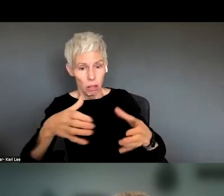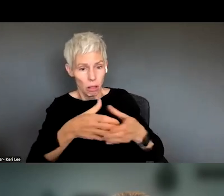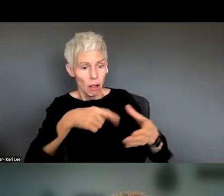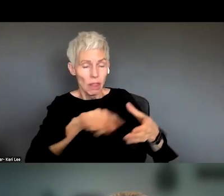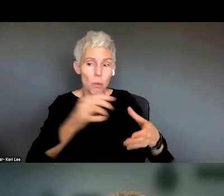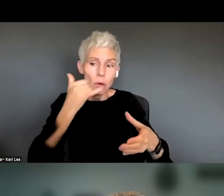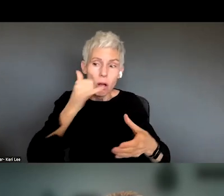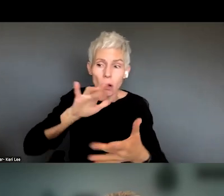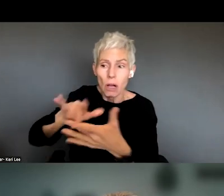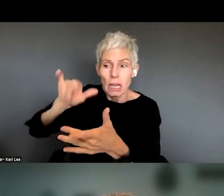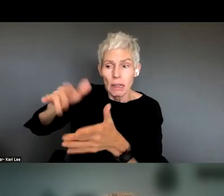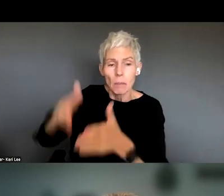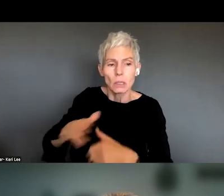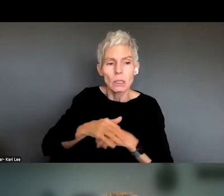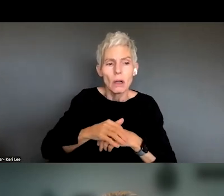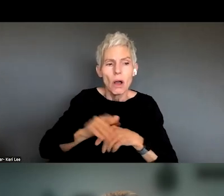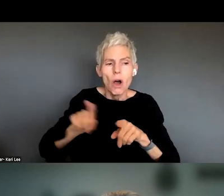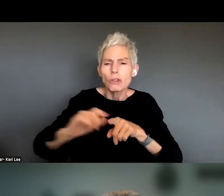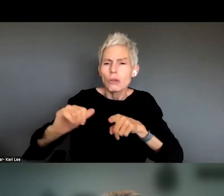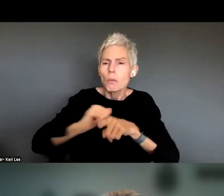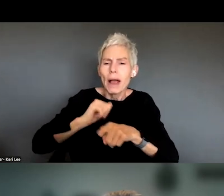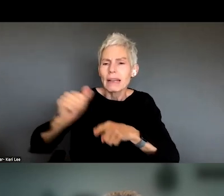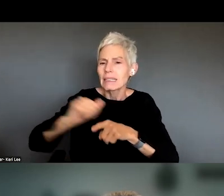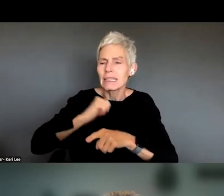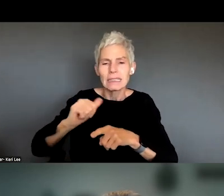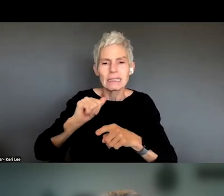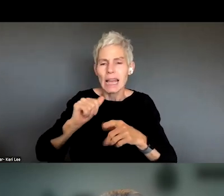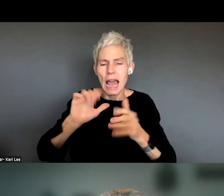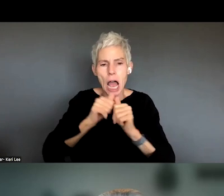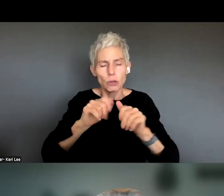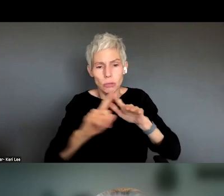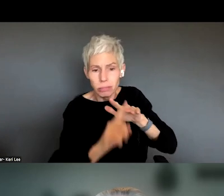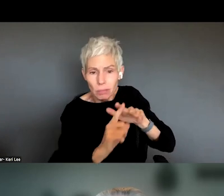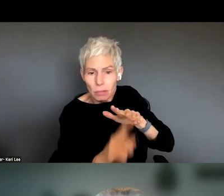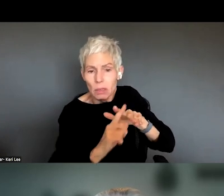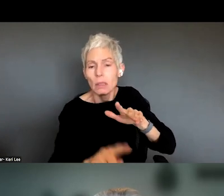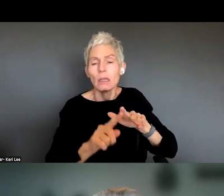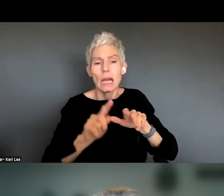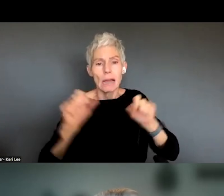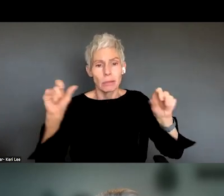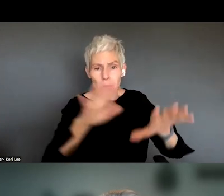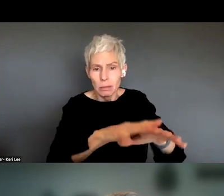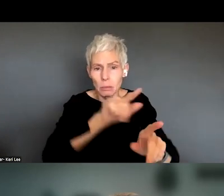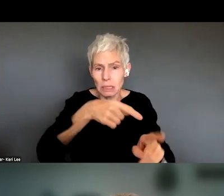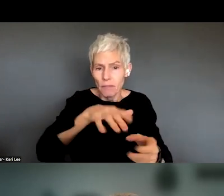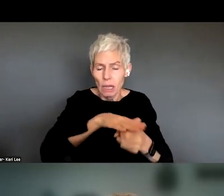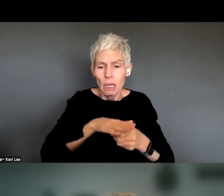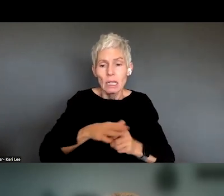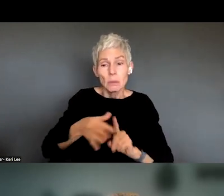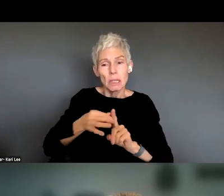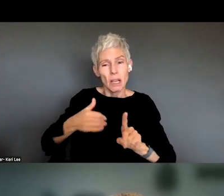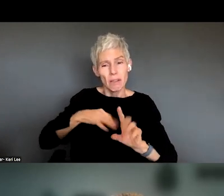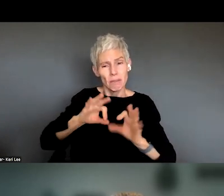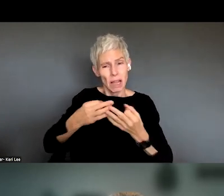practice emergency drills with your family, including fire drills and evacuation drills, especially if you have family members with special needs